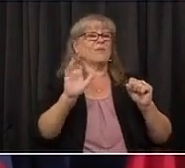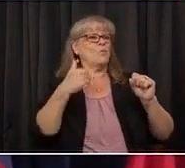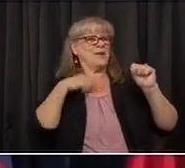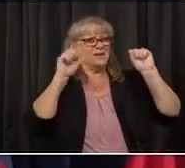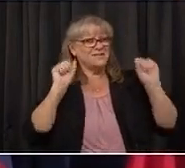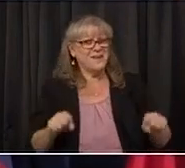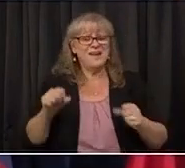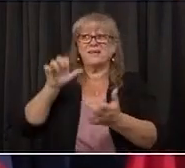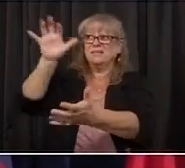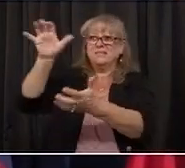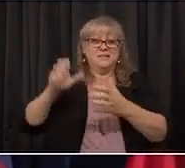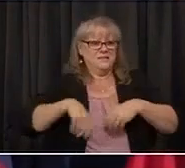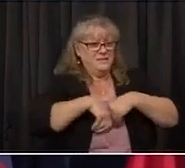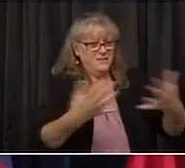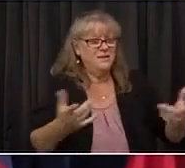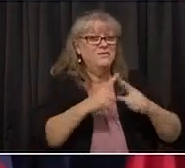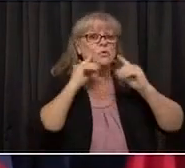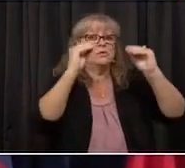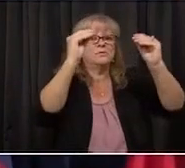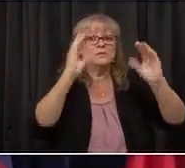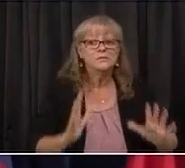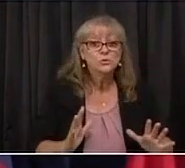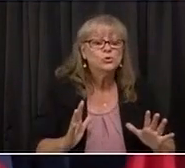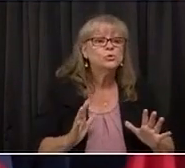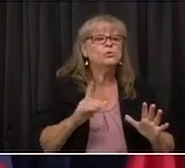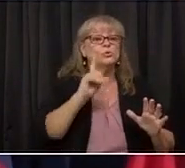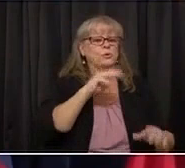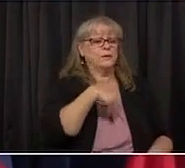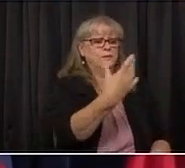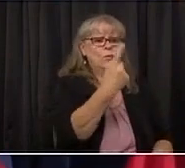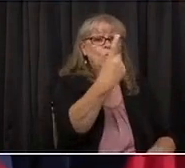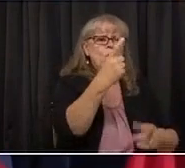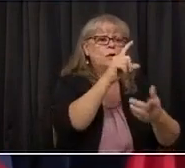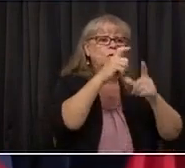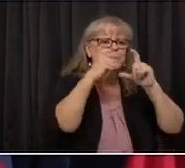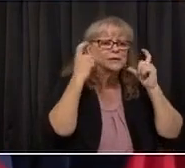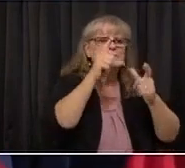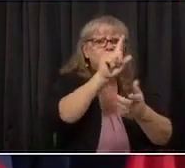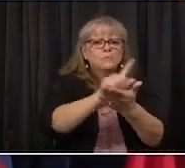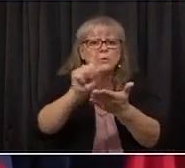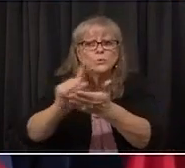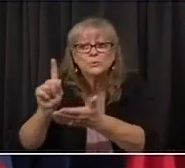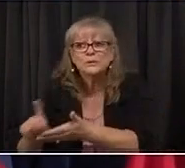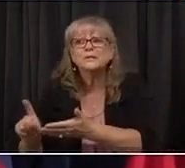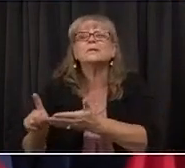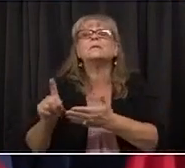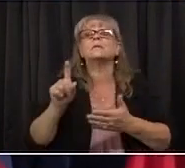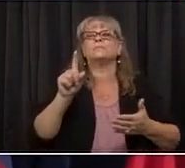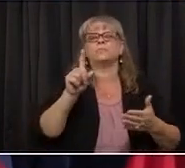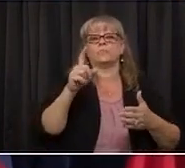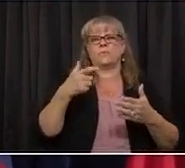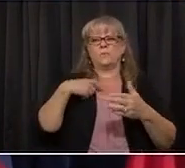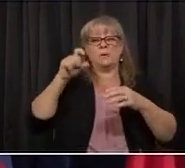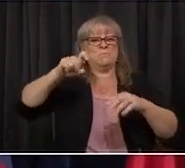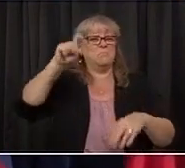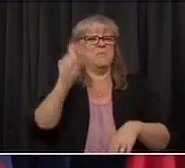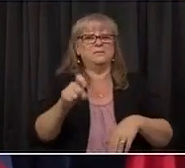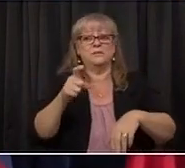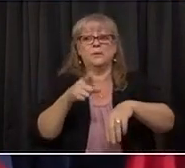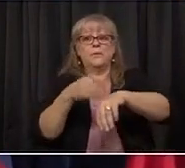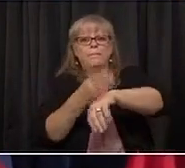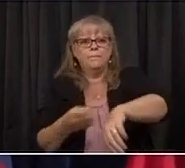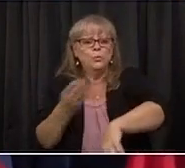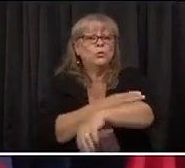week. We are expanding testing with prompt results, tracking and tracing. We can't rely on these